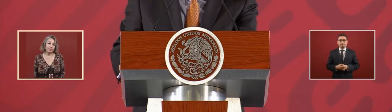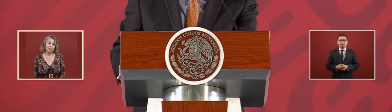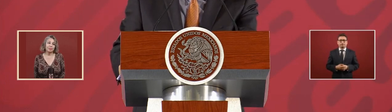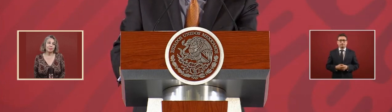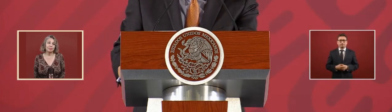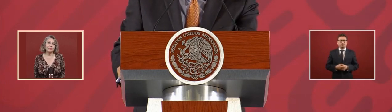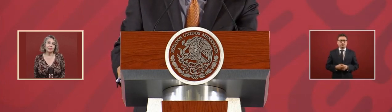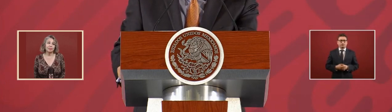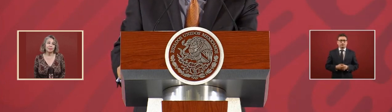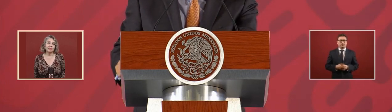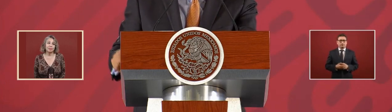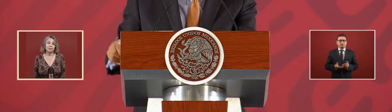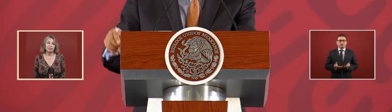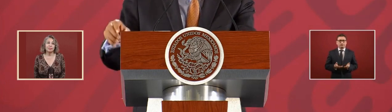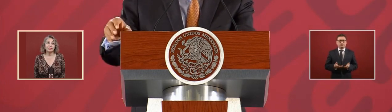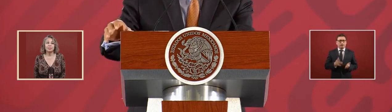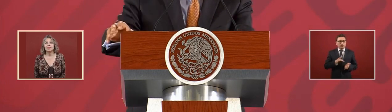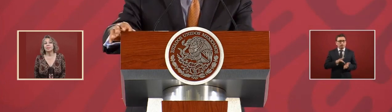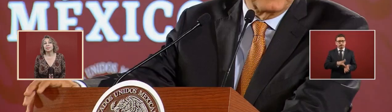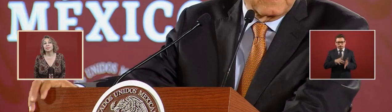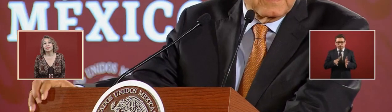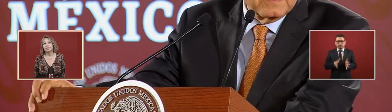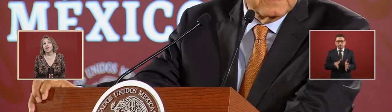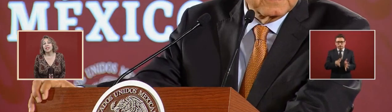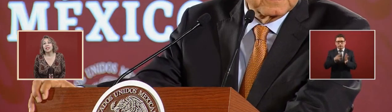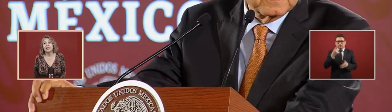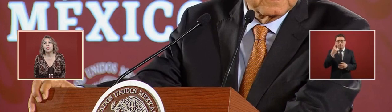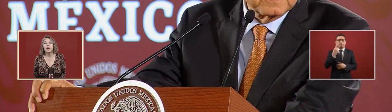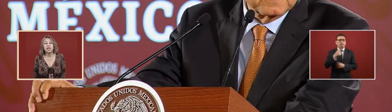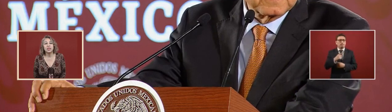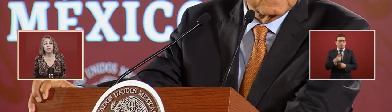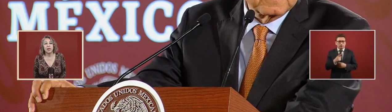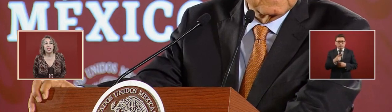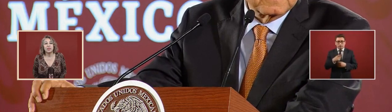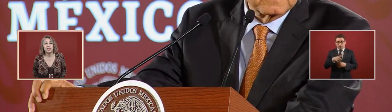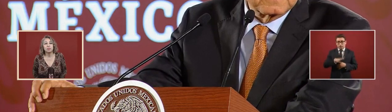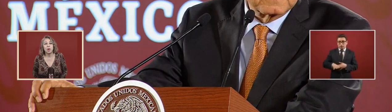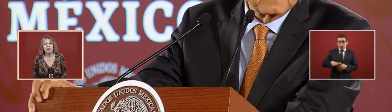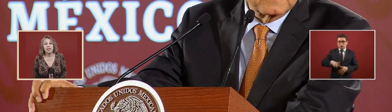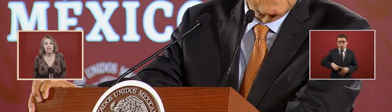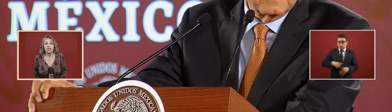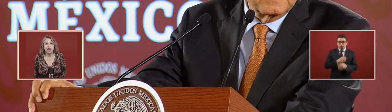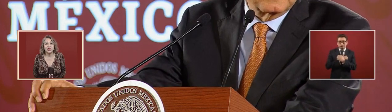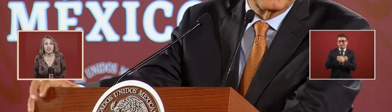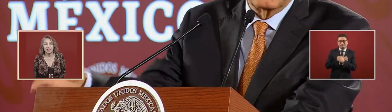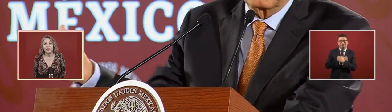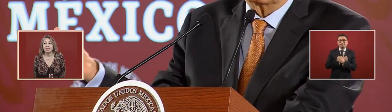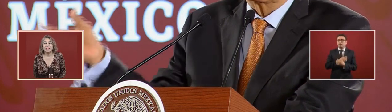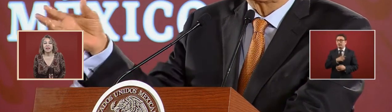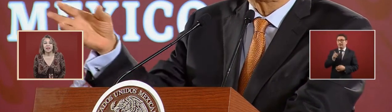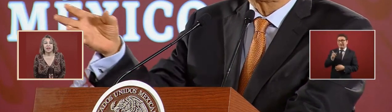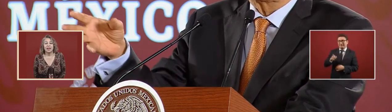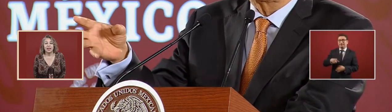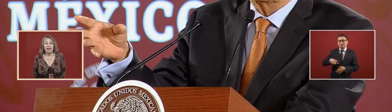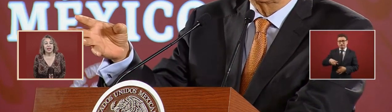que impulsar la educación privada that they wanted to increase private education y se